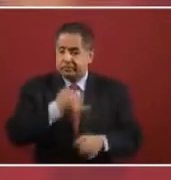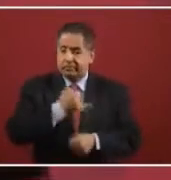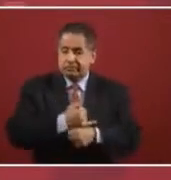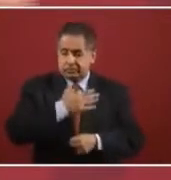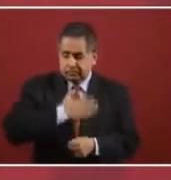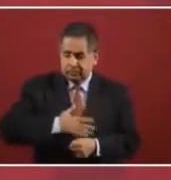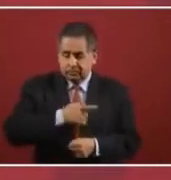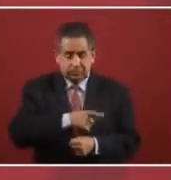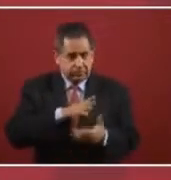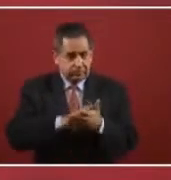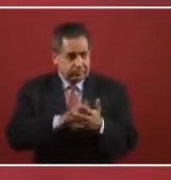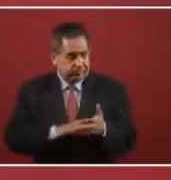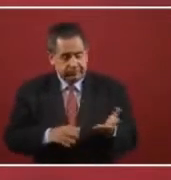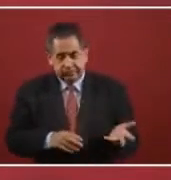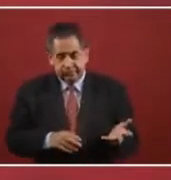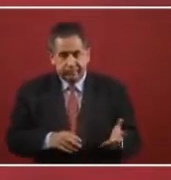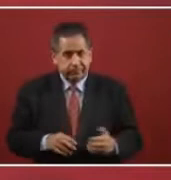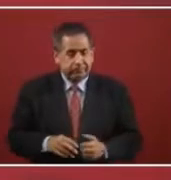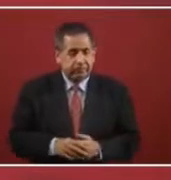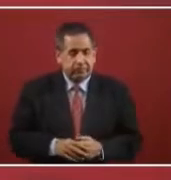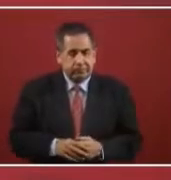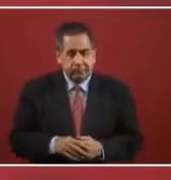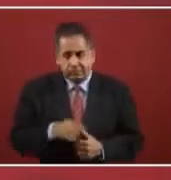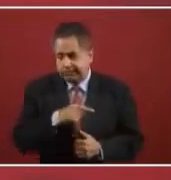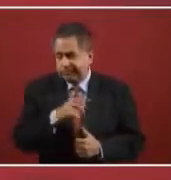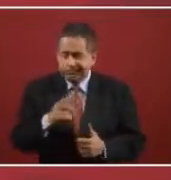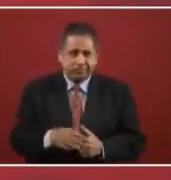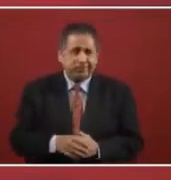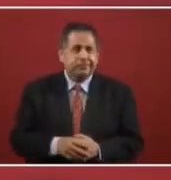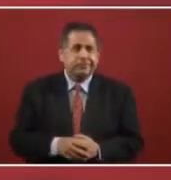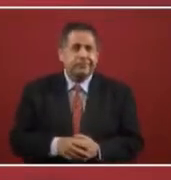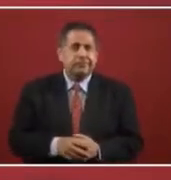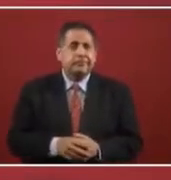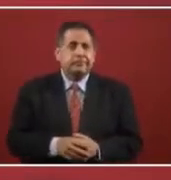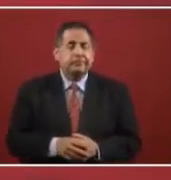was unjustly put into prison